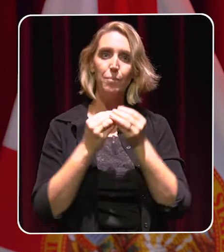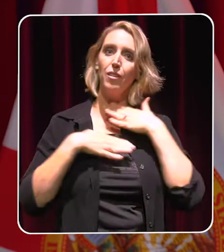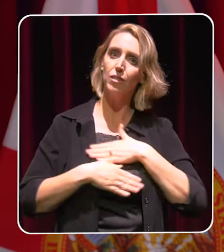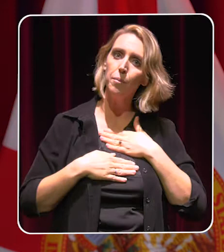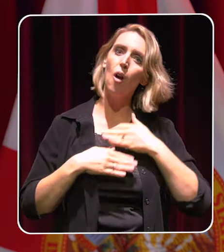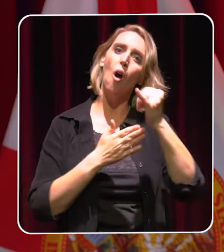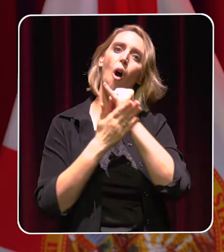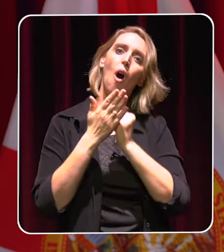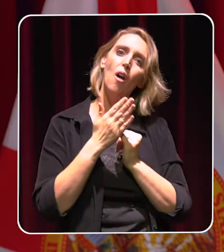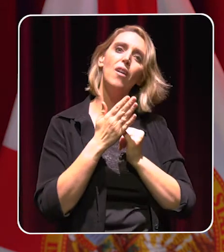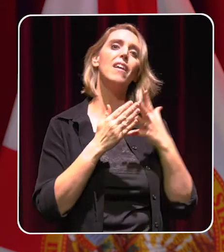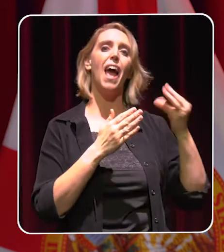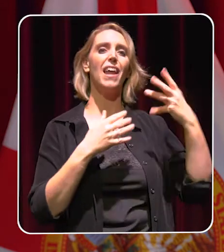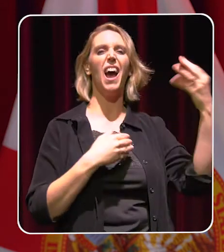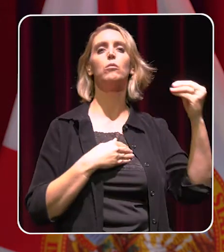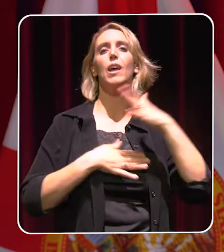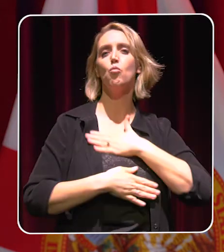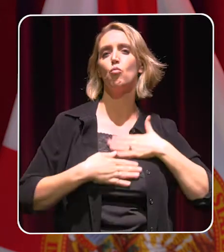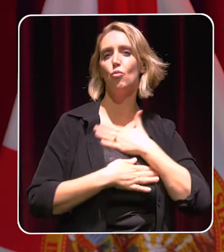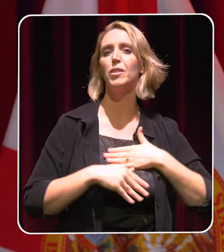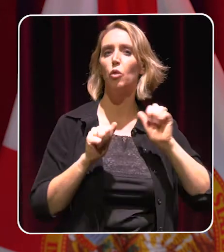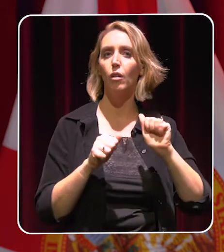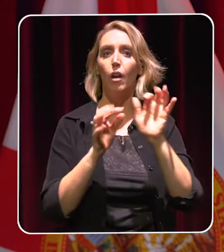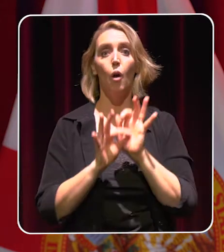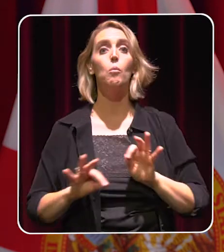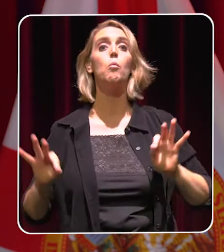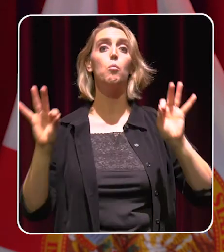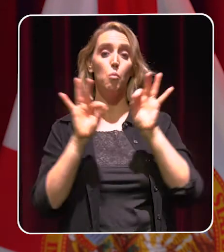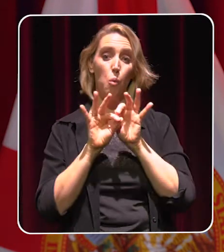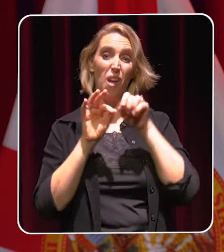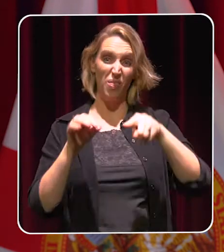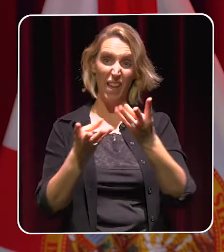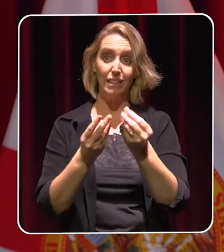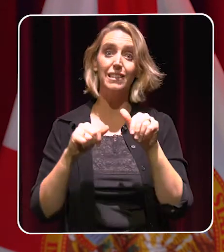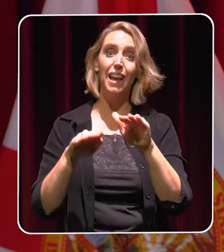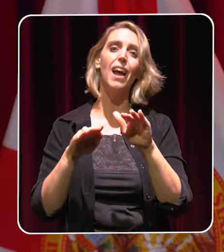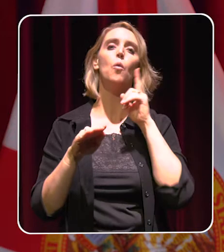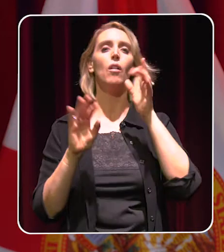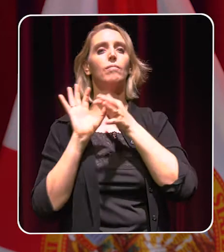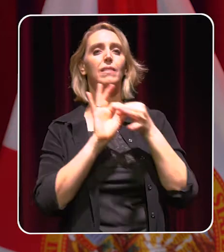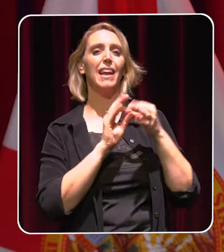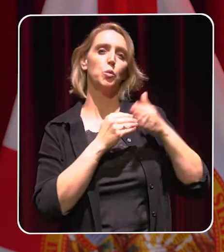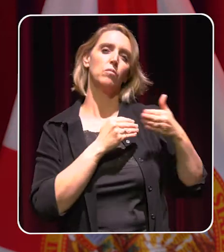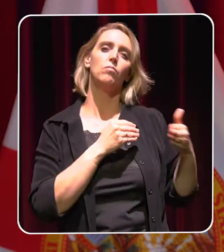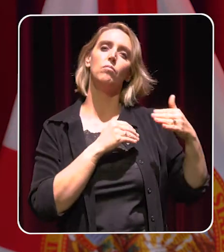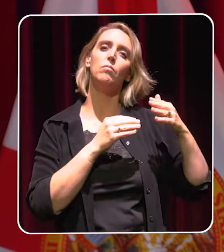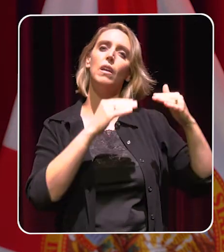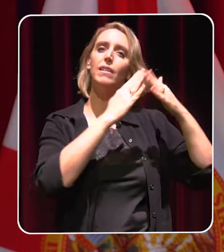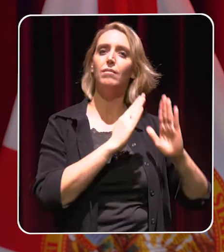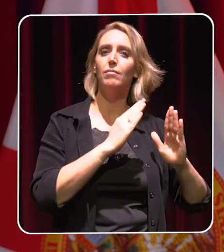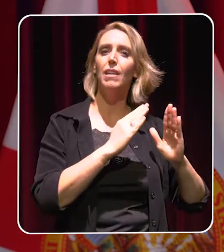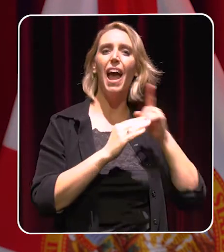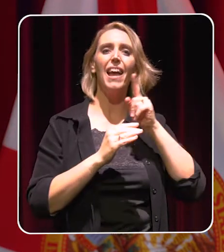entertainment, art and natural recreation. And of the utmost importance, the site will reconnect to its adjacent neighborhoods